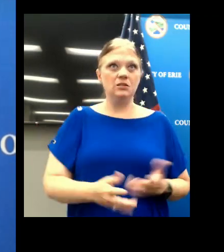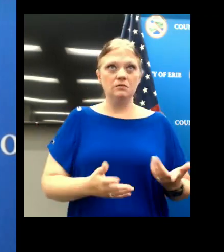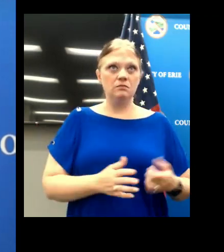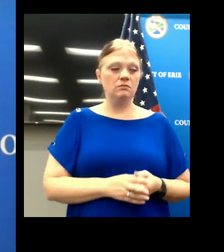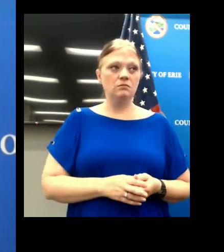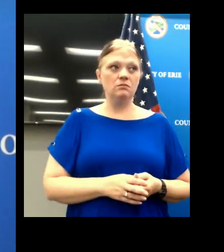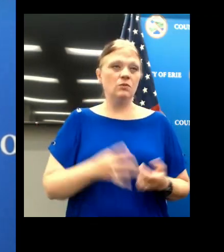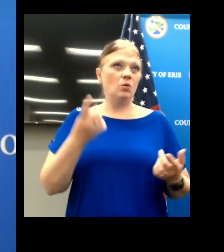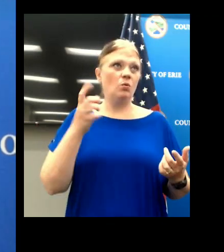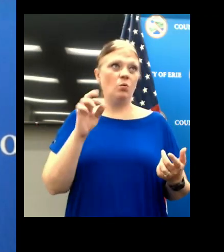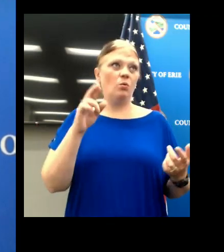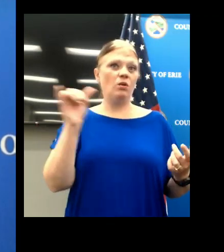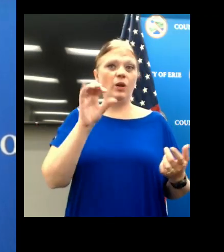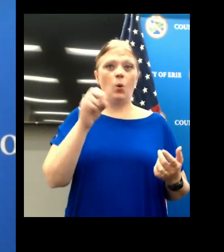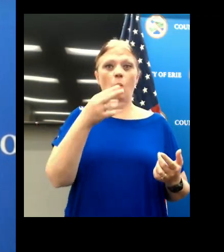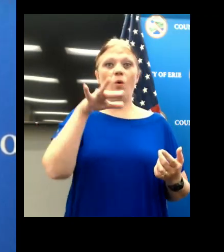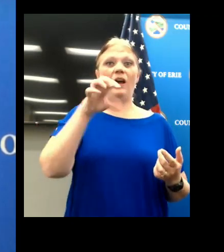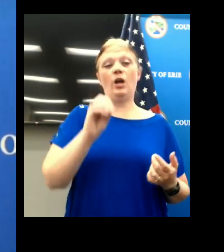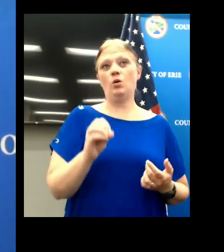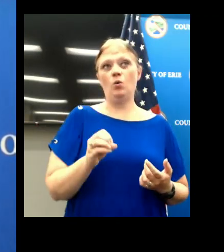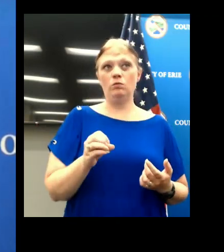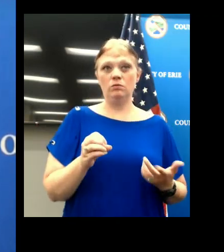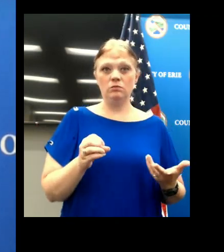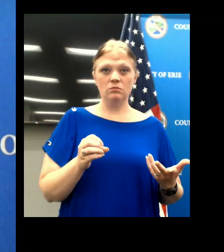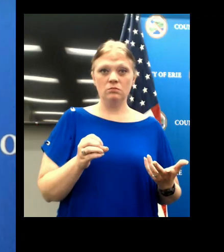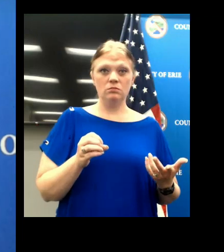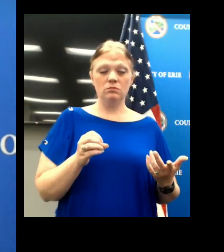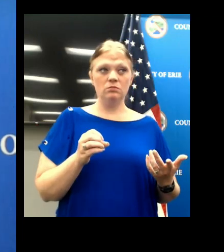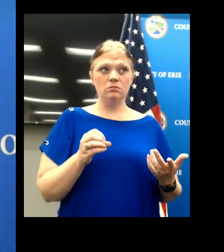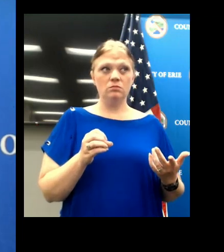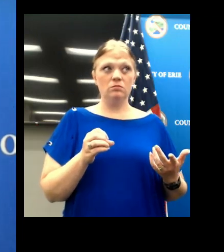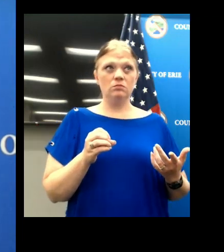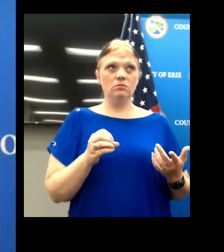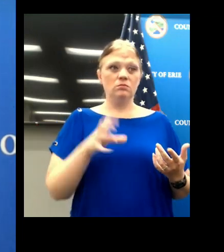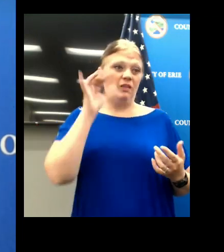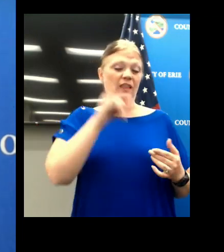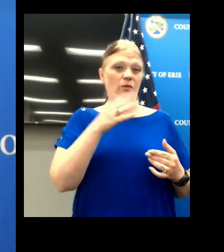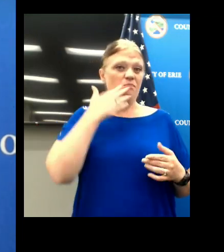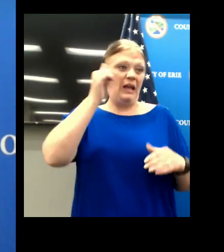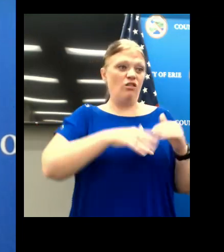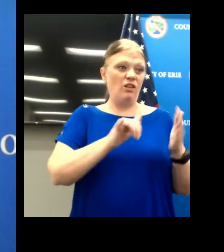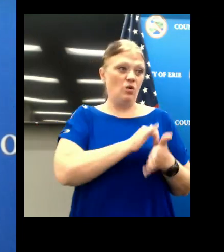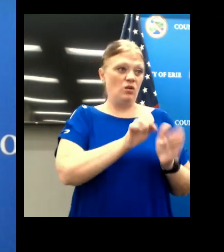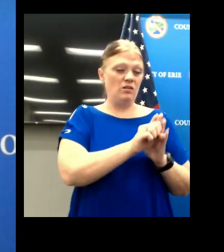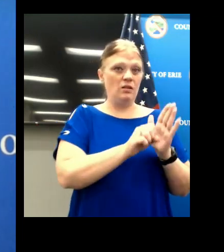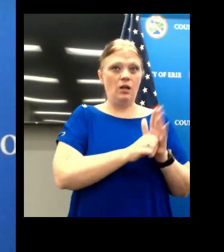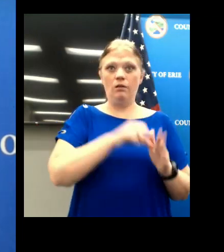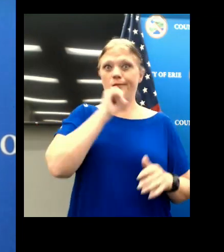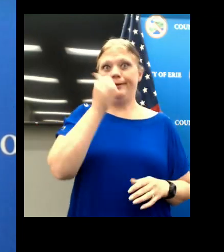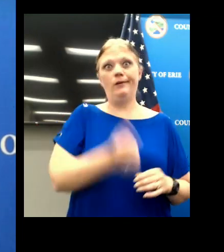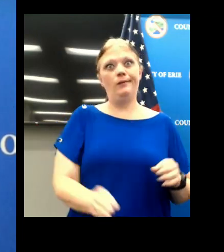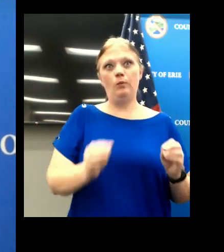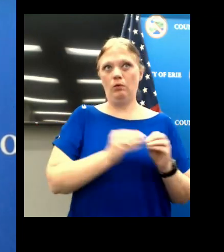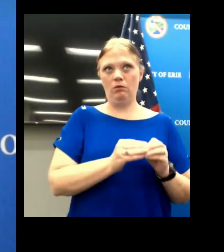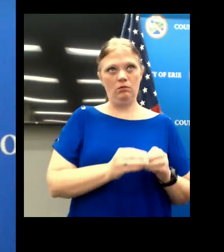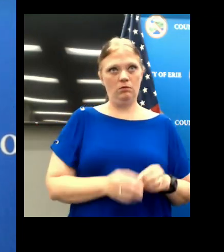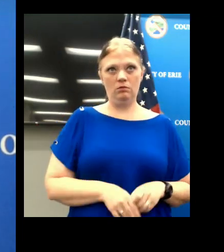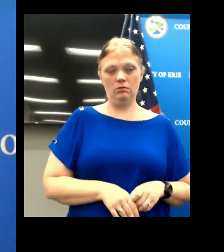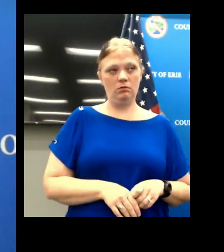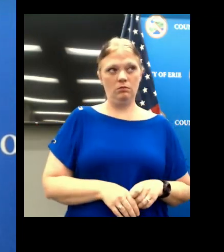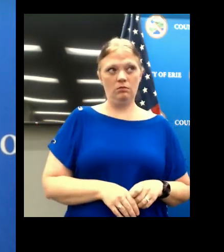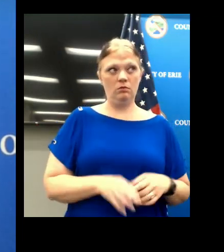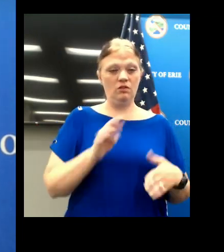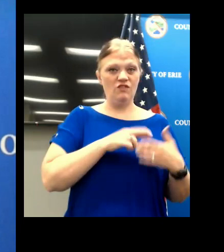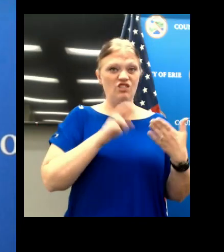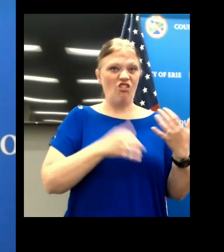or for that matter, we'll be like Ohio, which was doing better than New York State and is not anymore. And as a